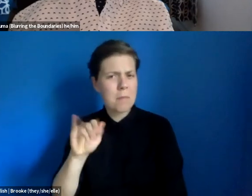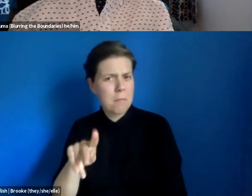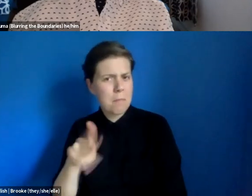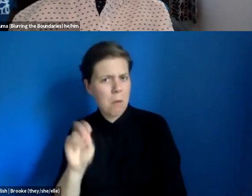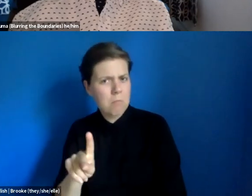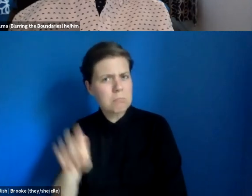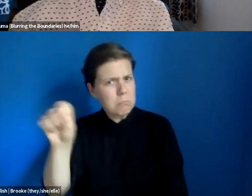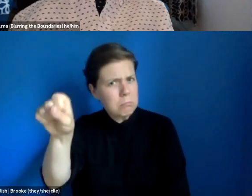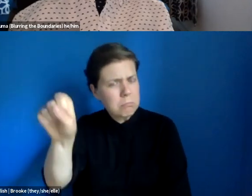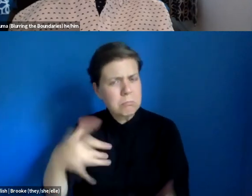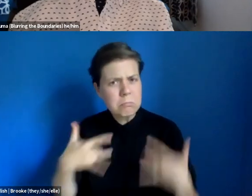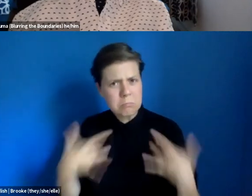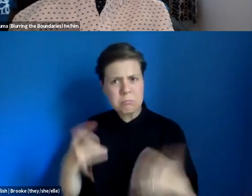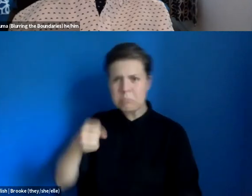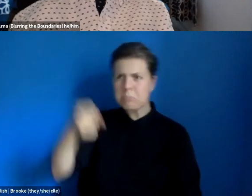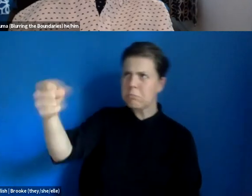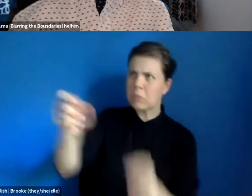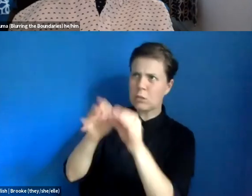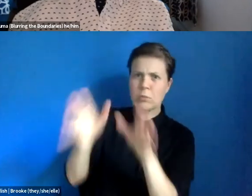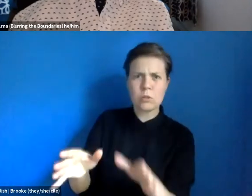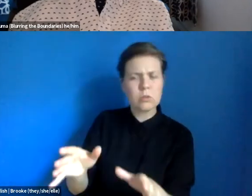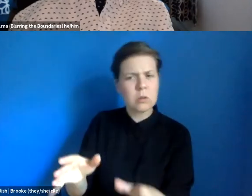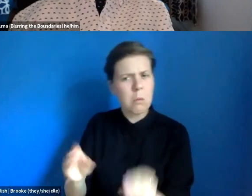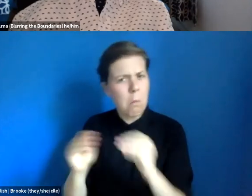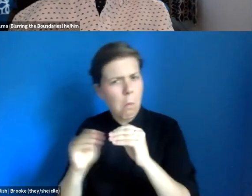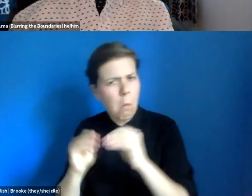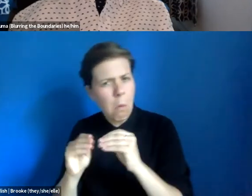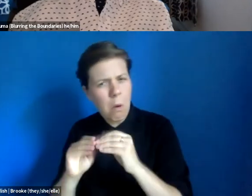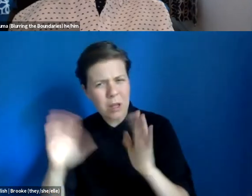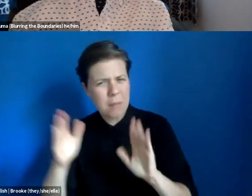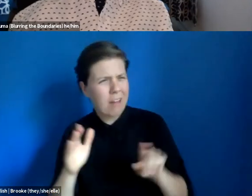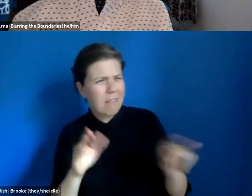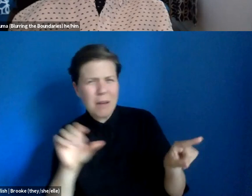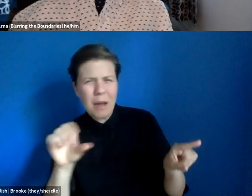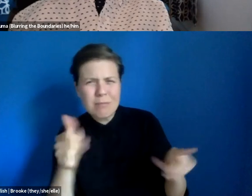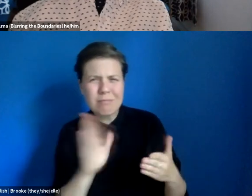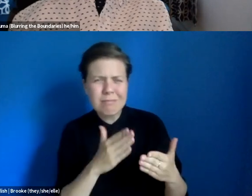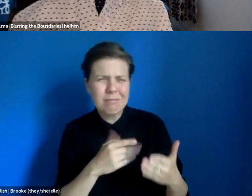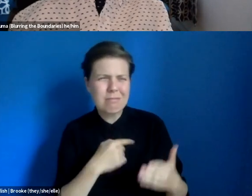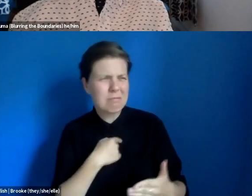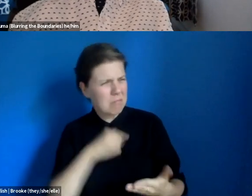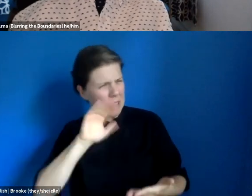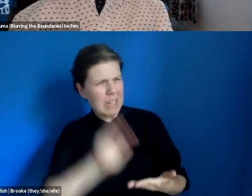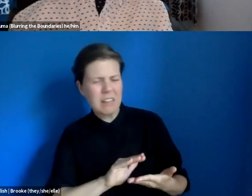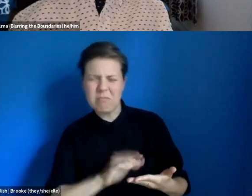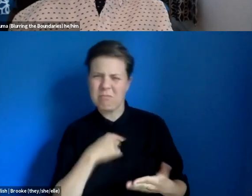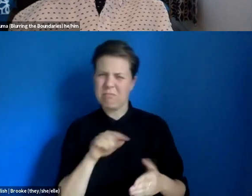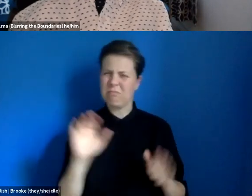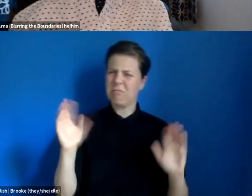it's not limited to at all to hip hop or to a specific genre. So I know I'd love to see more live